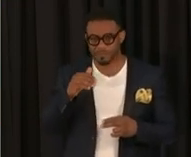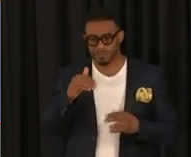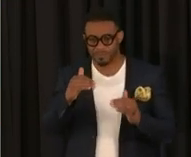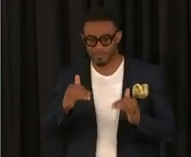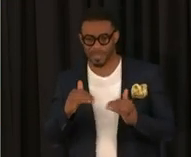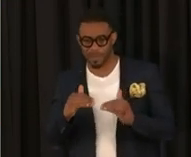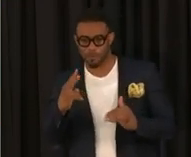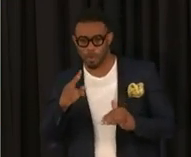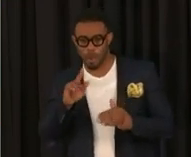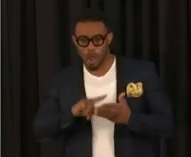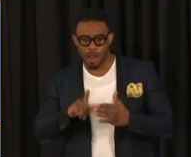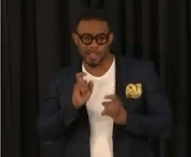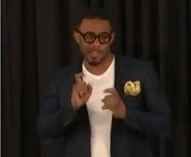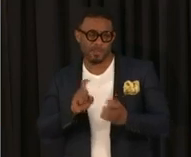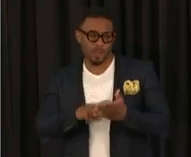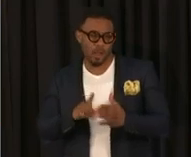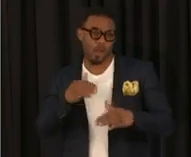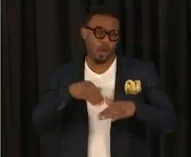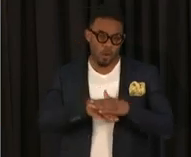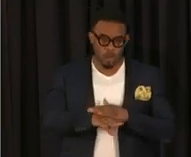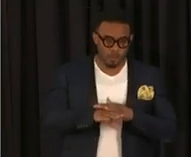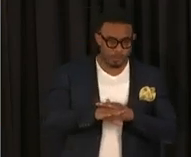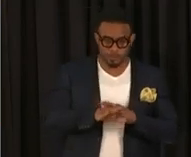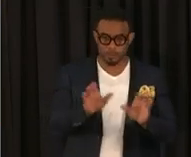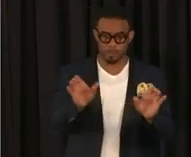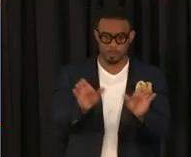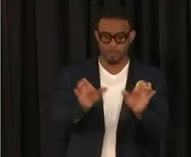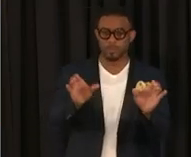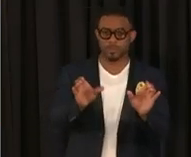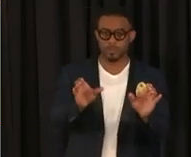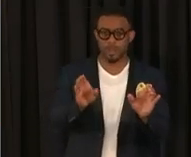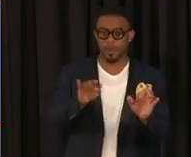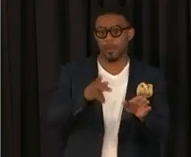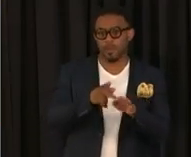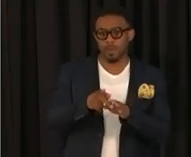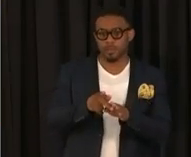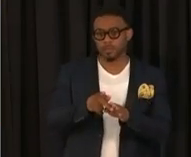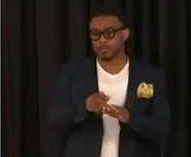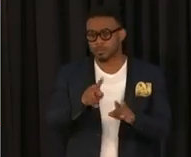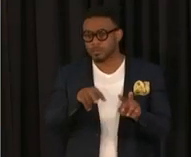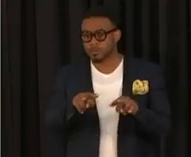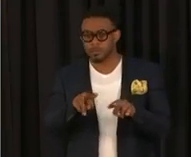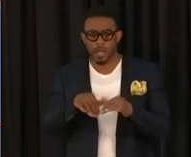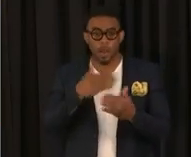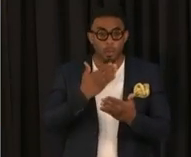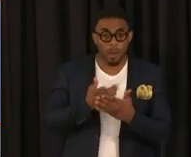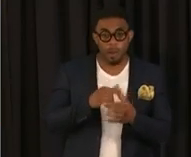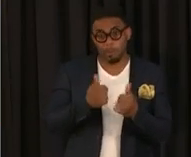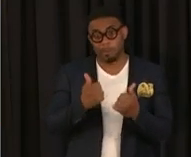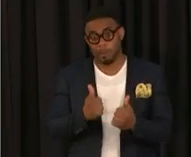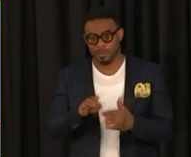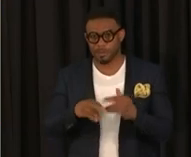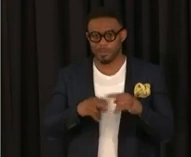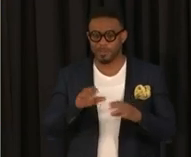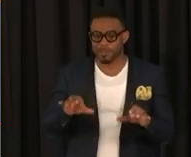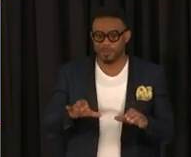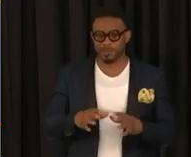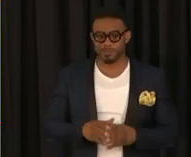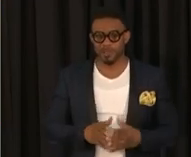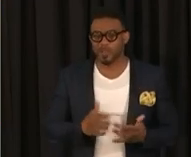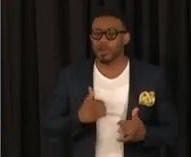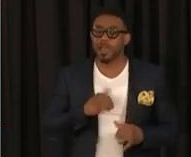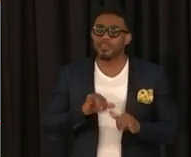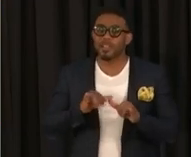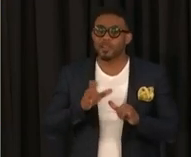level 2 audit, which will give you an audit that will actually go in and certify by a professional how well or how poorly your building is doing.